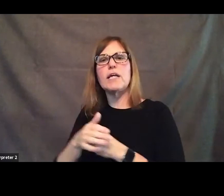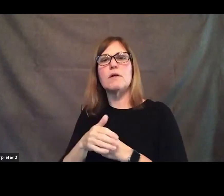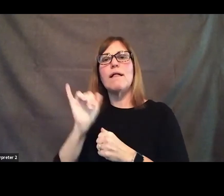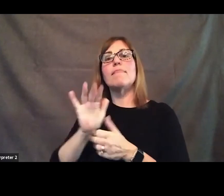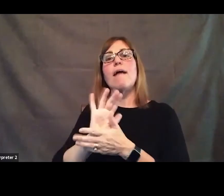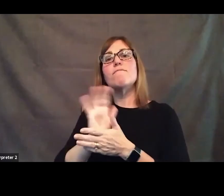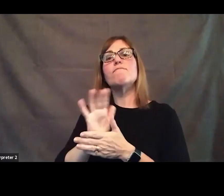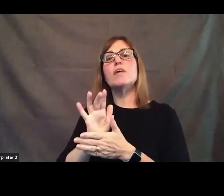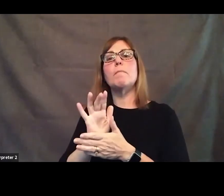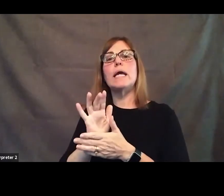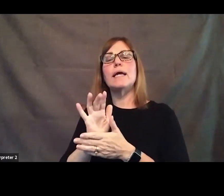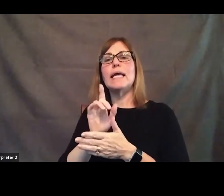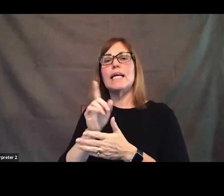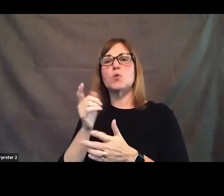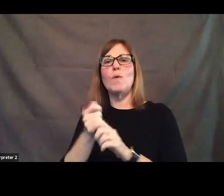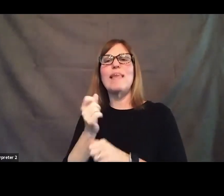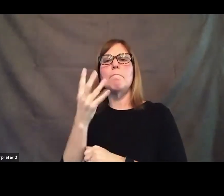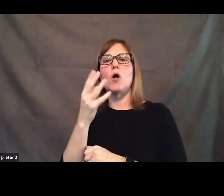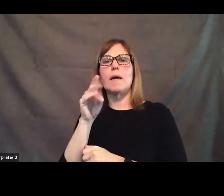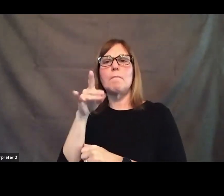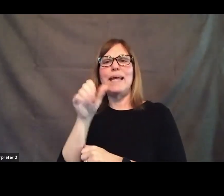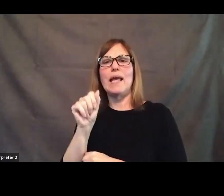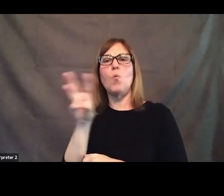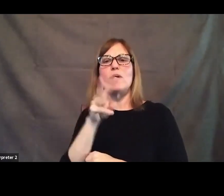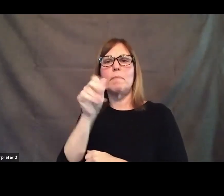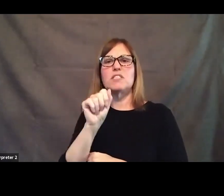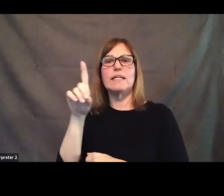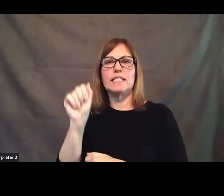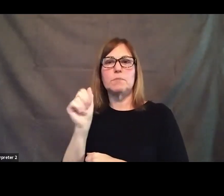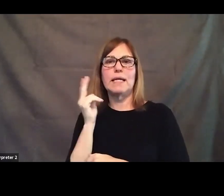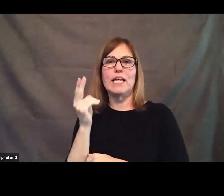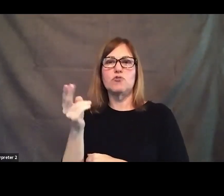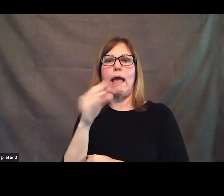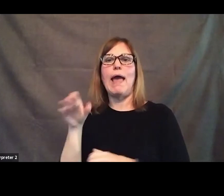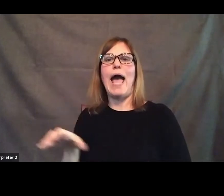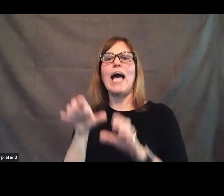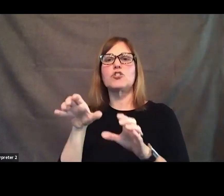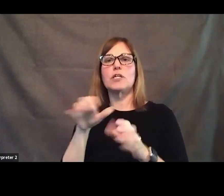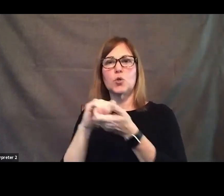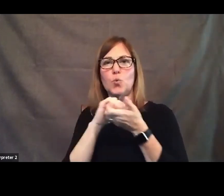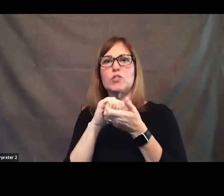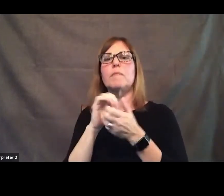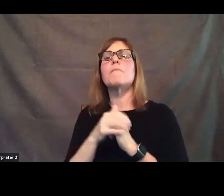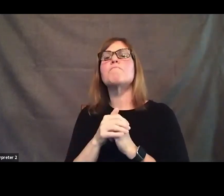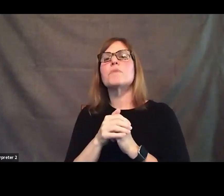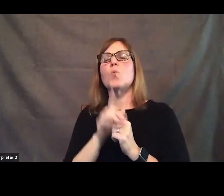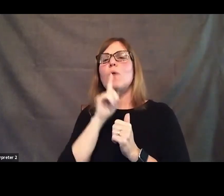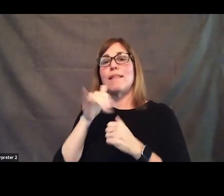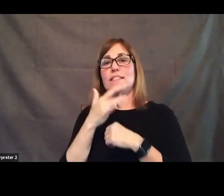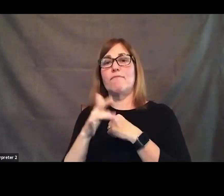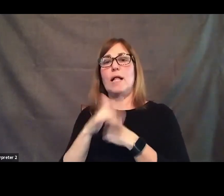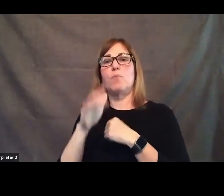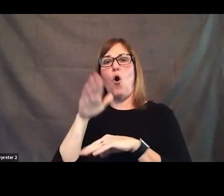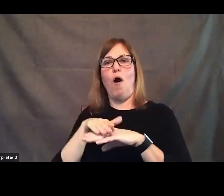Change multimedia project of the Western Pennsylvania Disability History and Action Consortium and is available on the